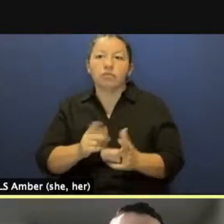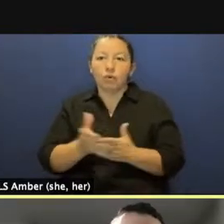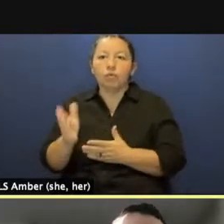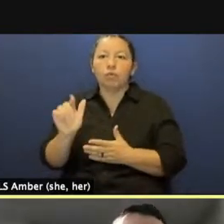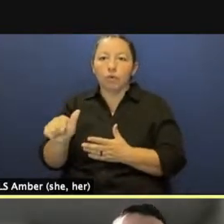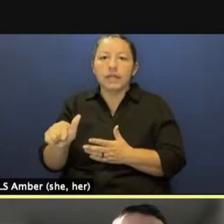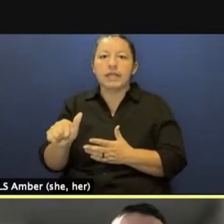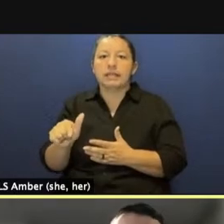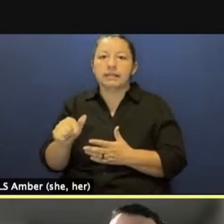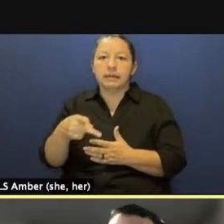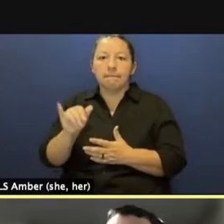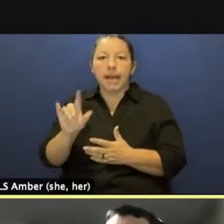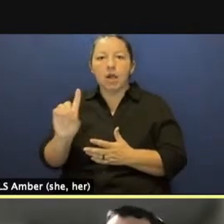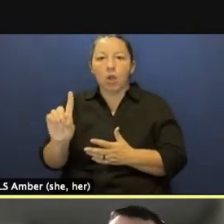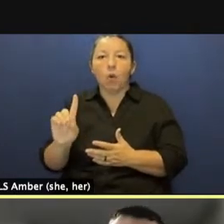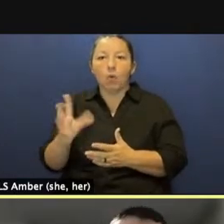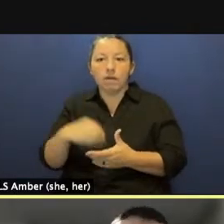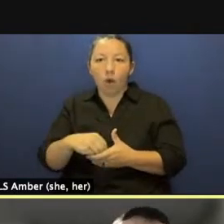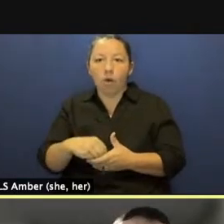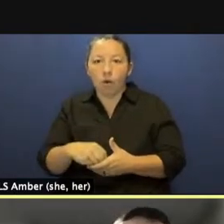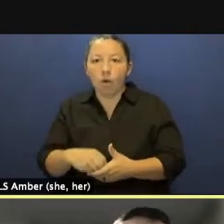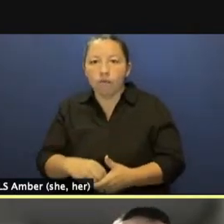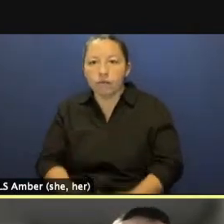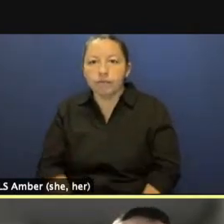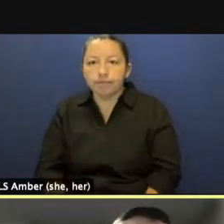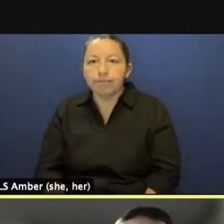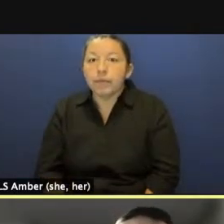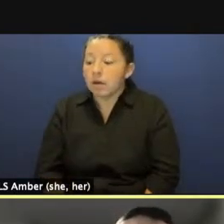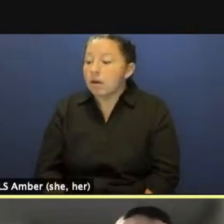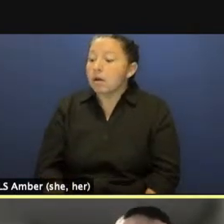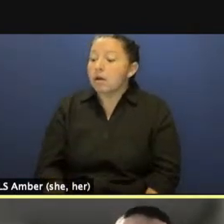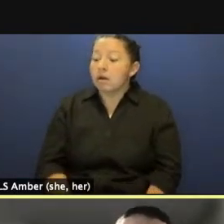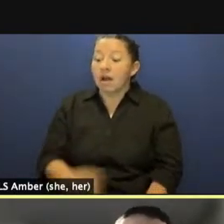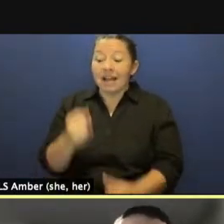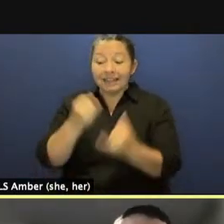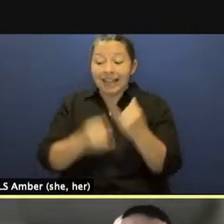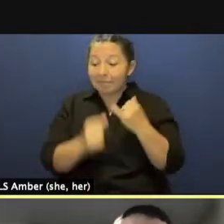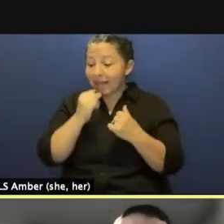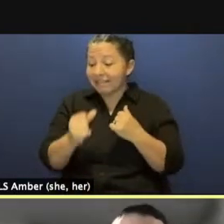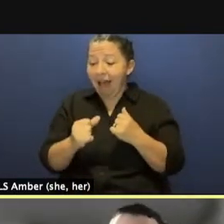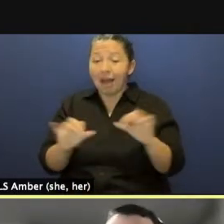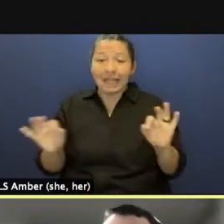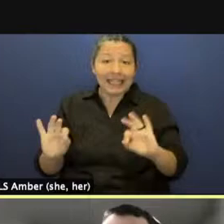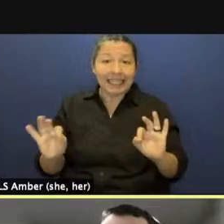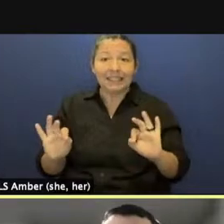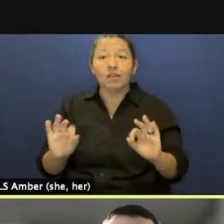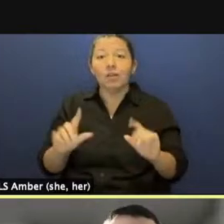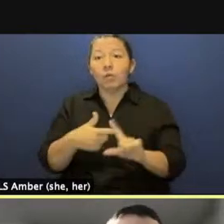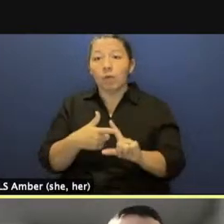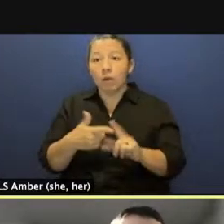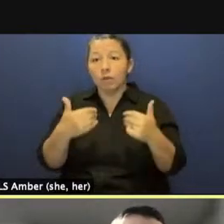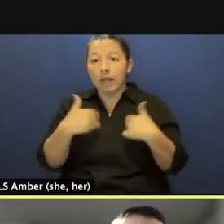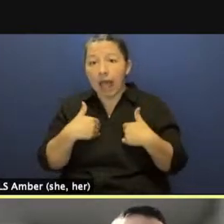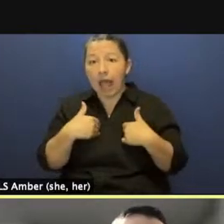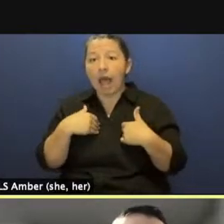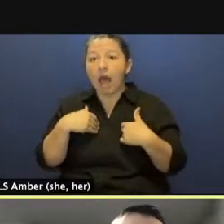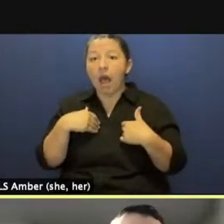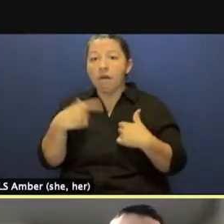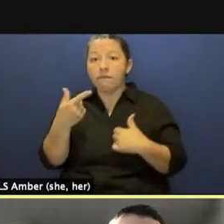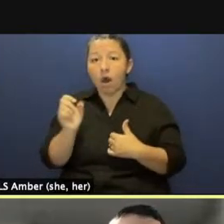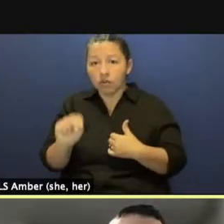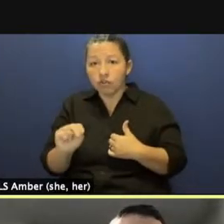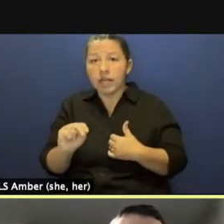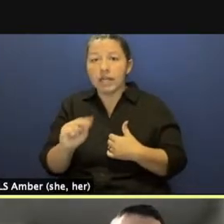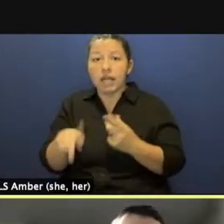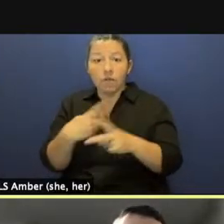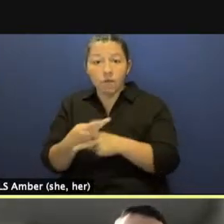this payload at the lunar surface. Last but not least, once we have our oxygen, or if it's in the form of water, we need to, of